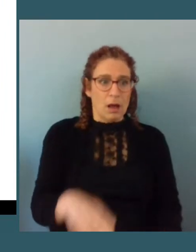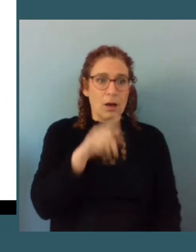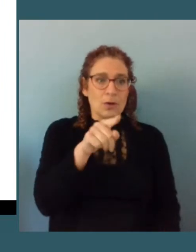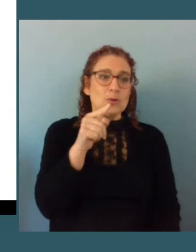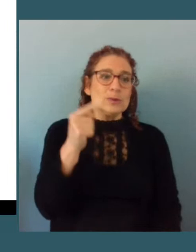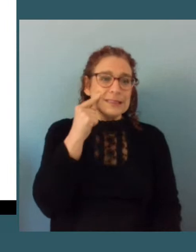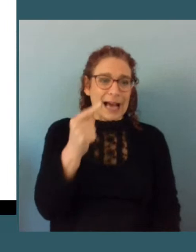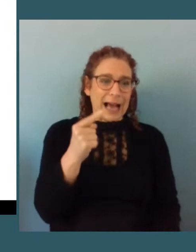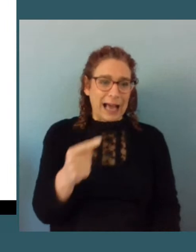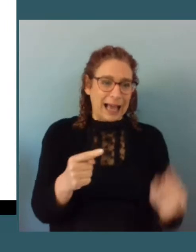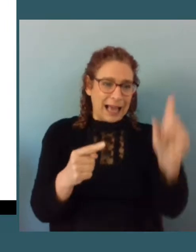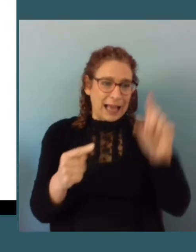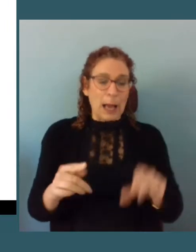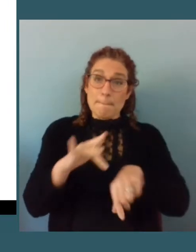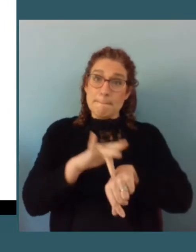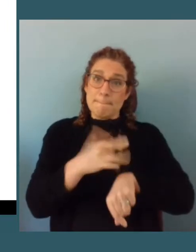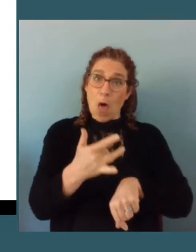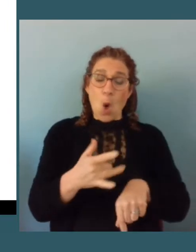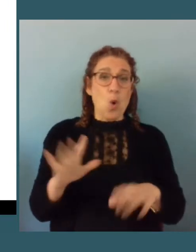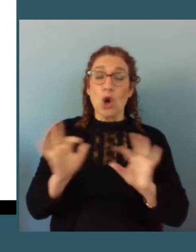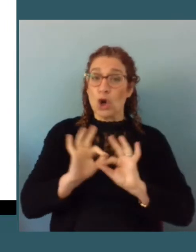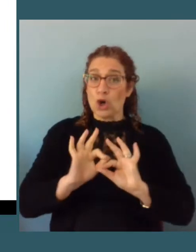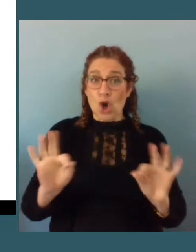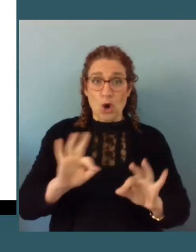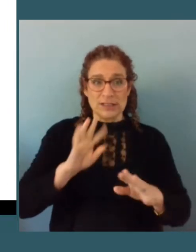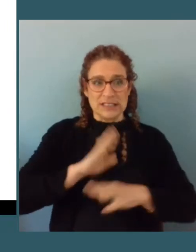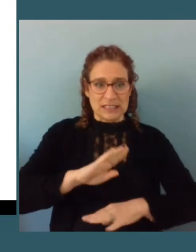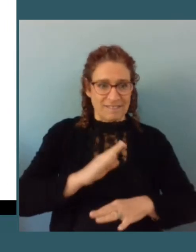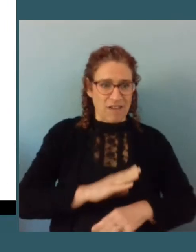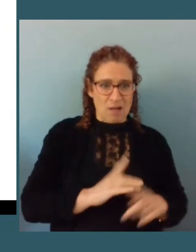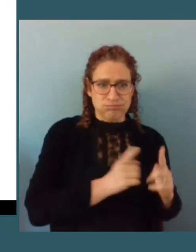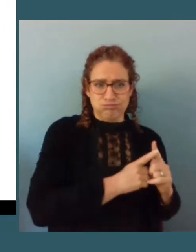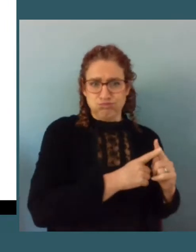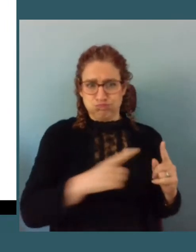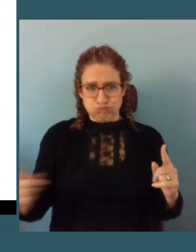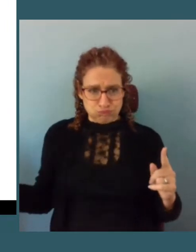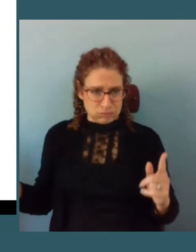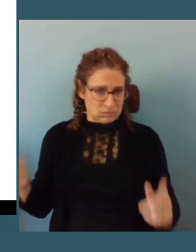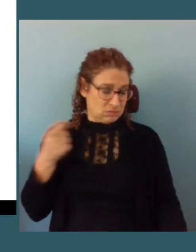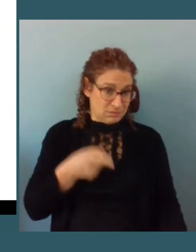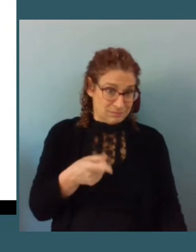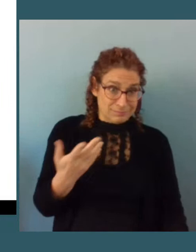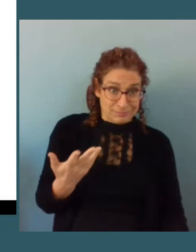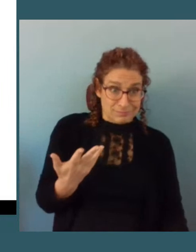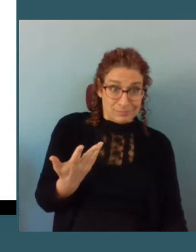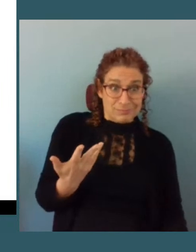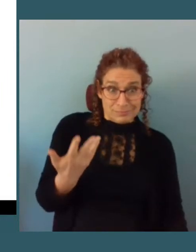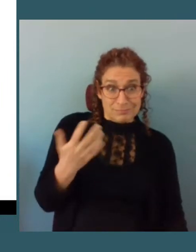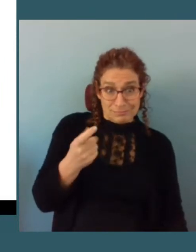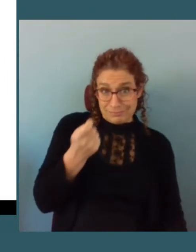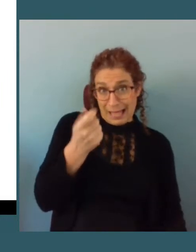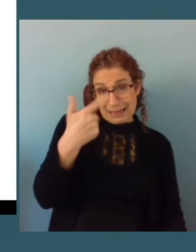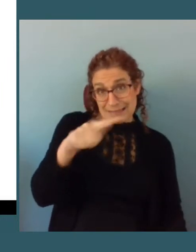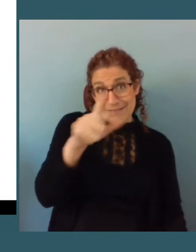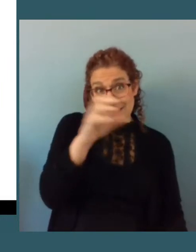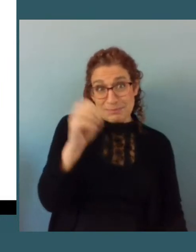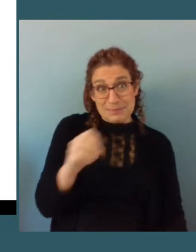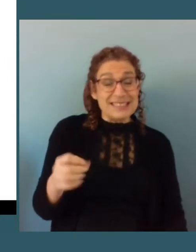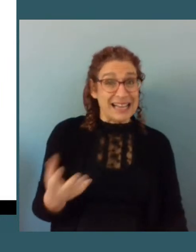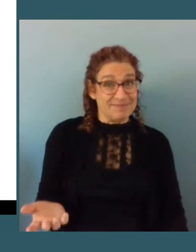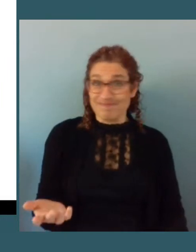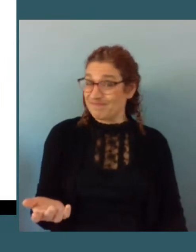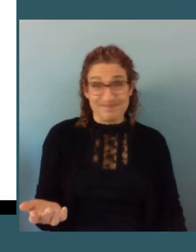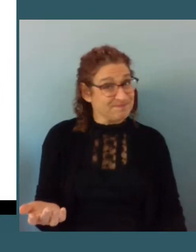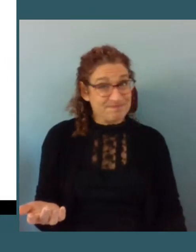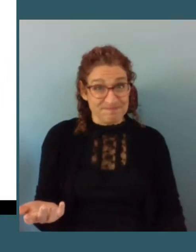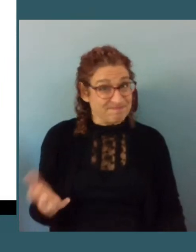at all satisfied, you'll probably come to in excess, probably about 60% within that category. It's actually not particularly good. So therefore,